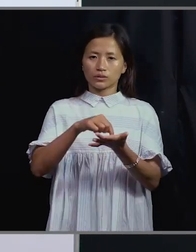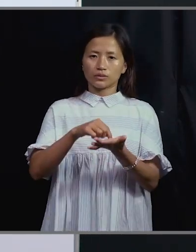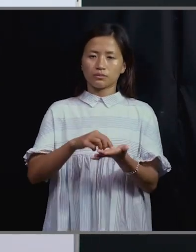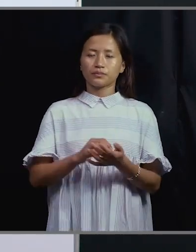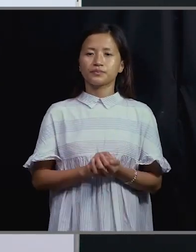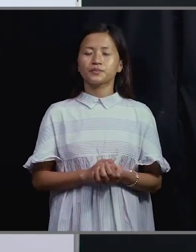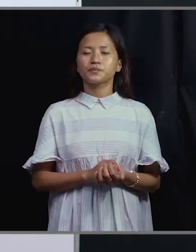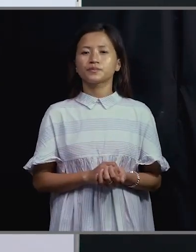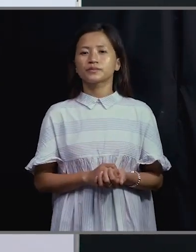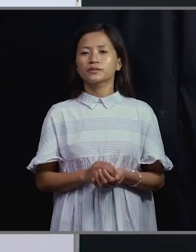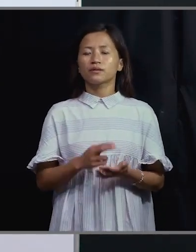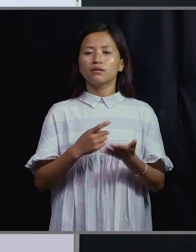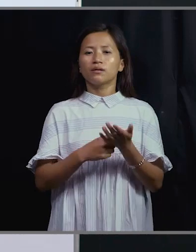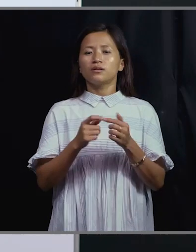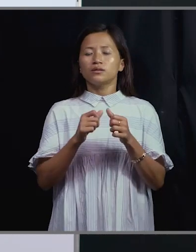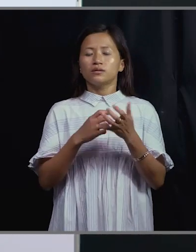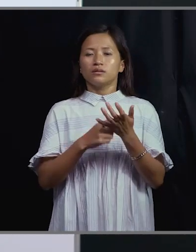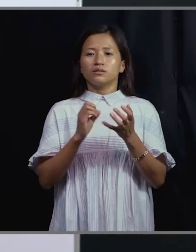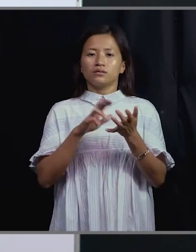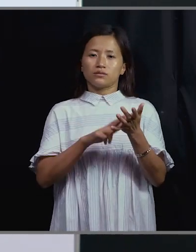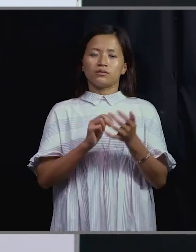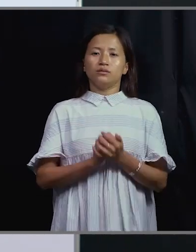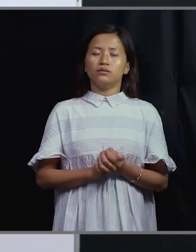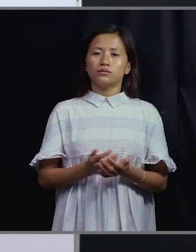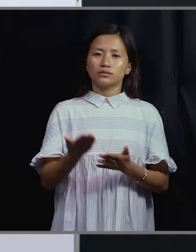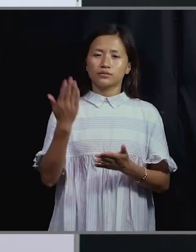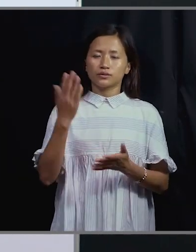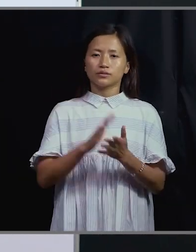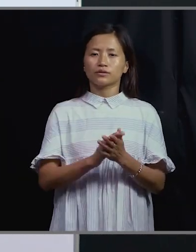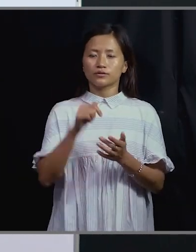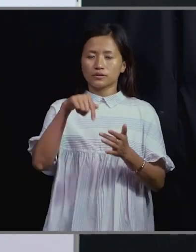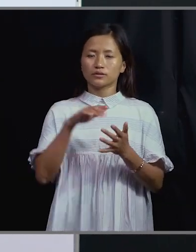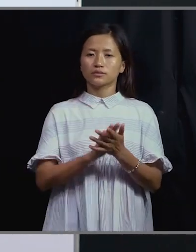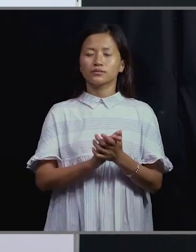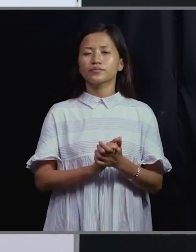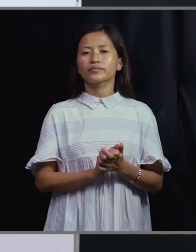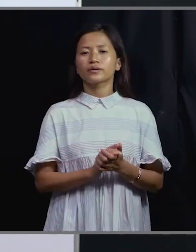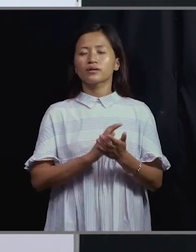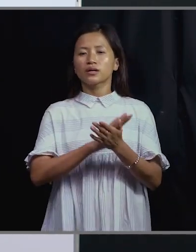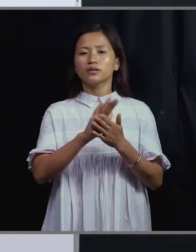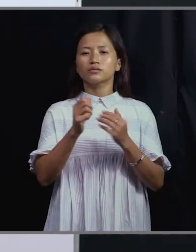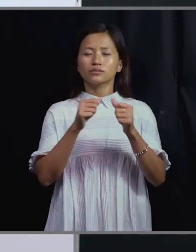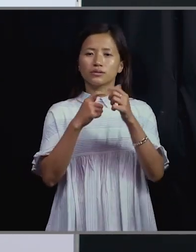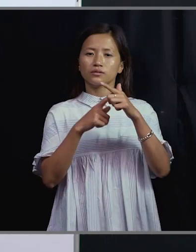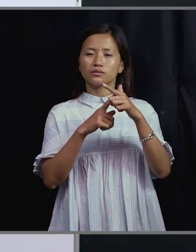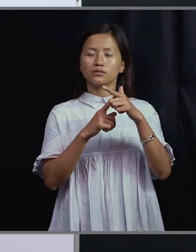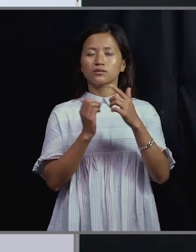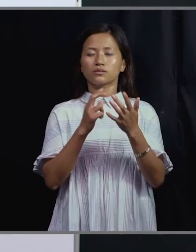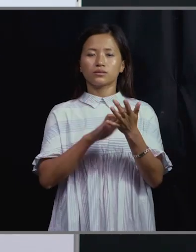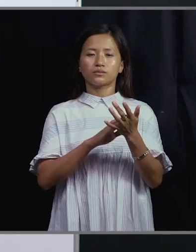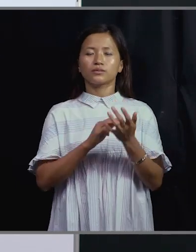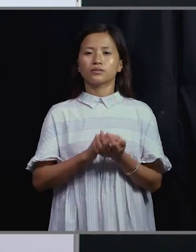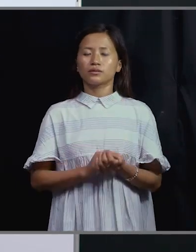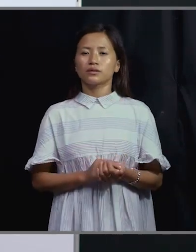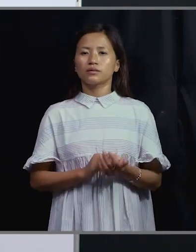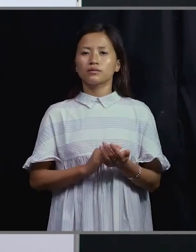reason is that due to the presence of this halogen atom, which is highly